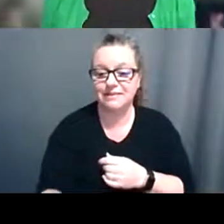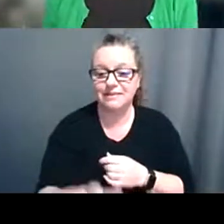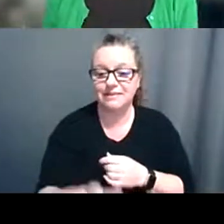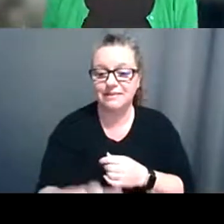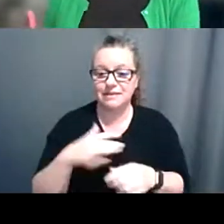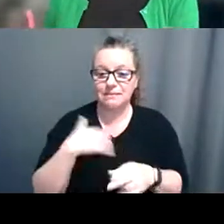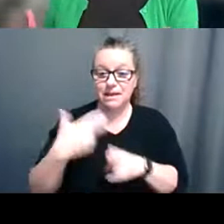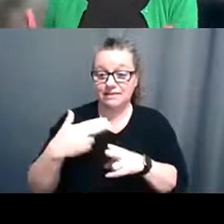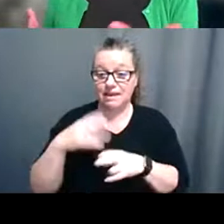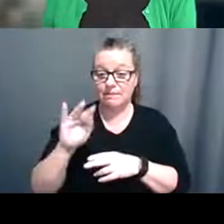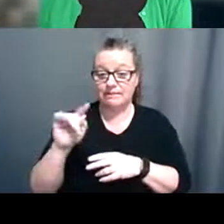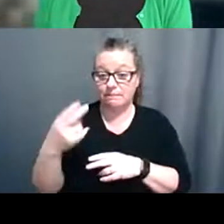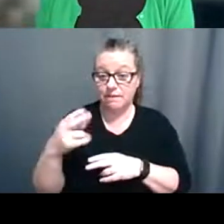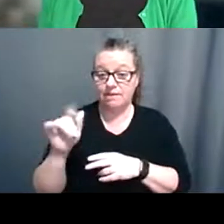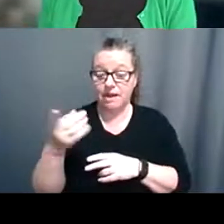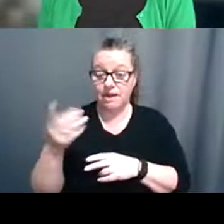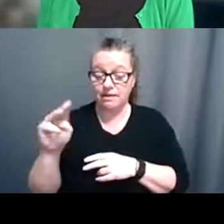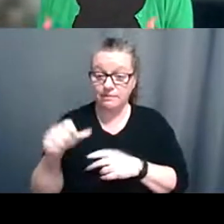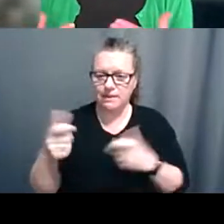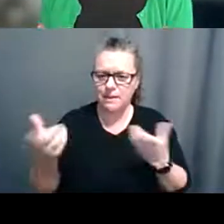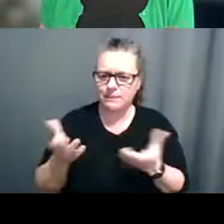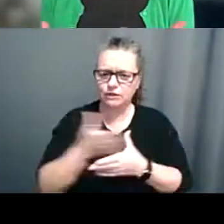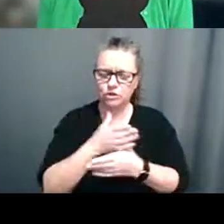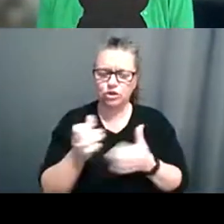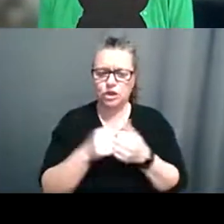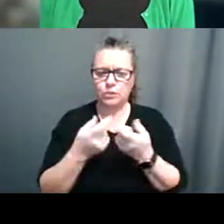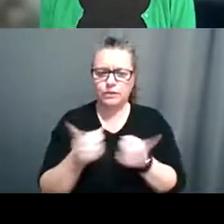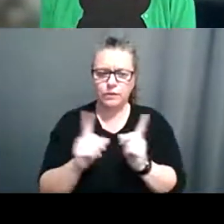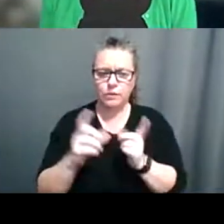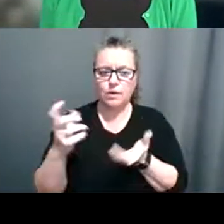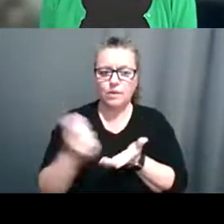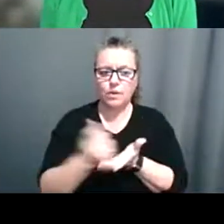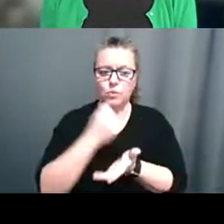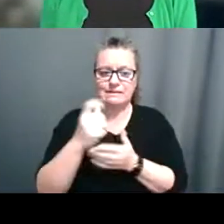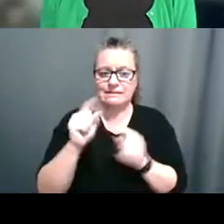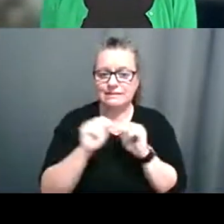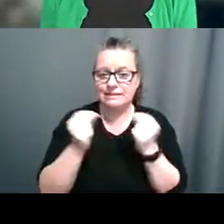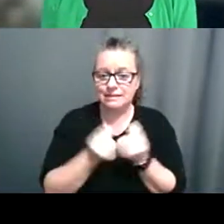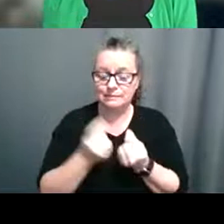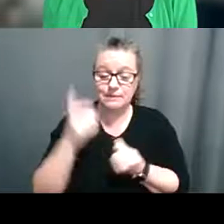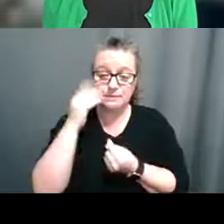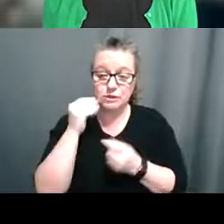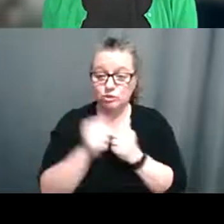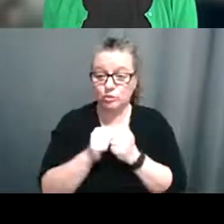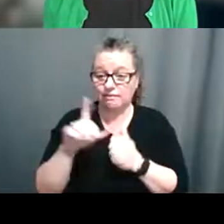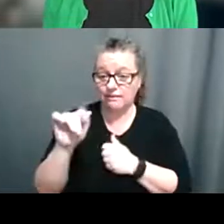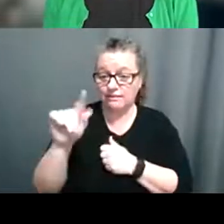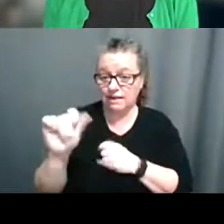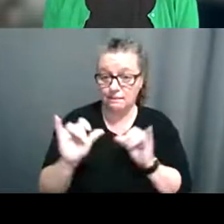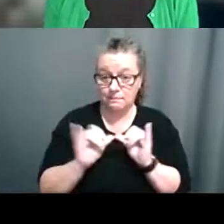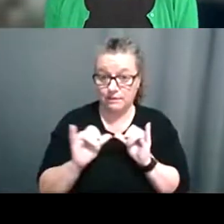am here this afternoon to share with you the WIN team's experience with data measurement.